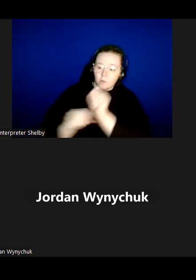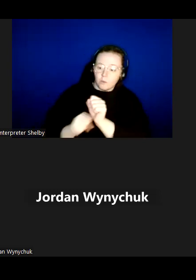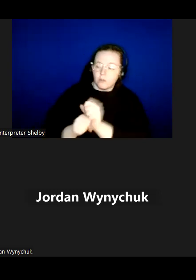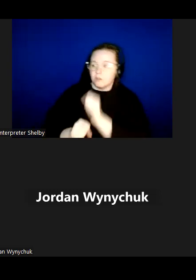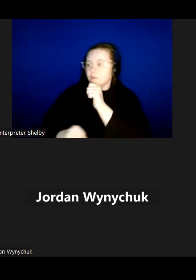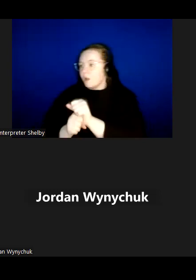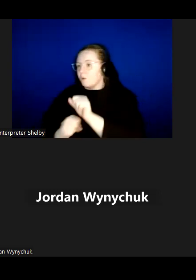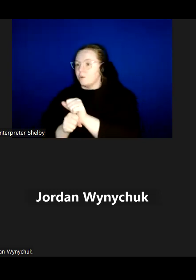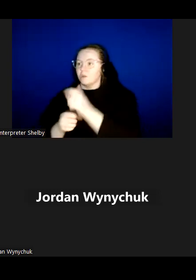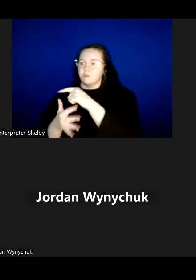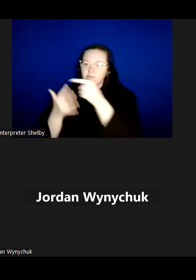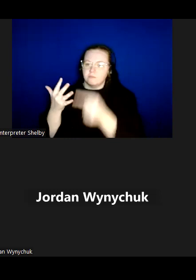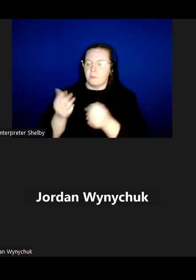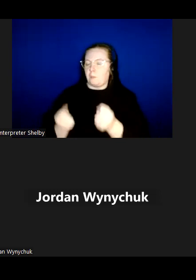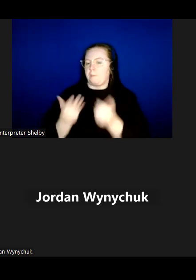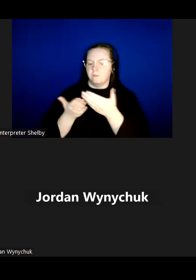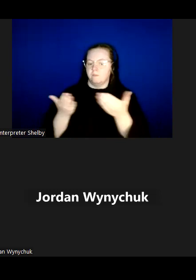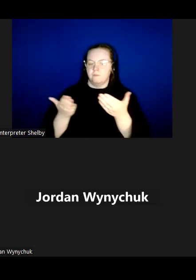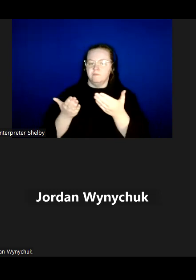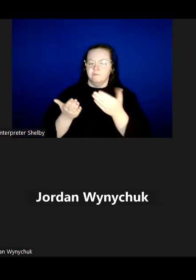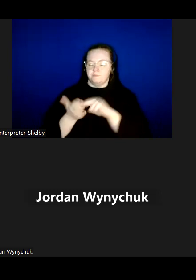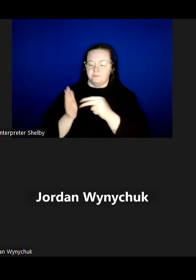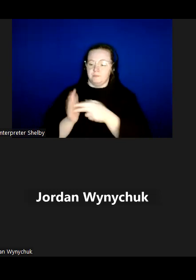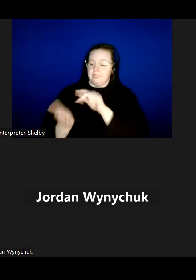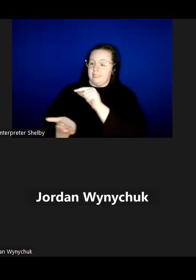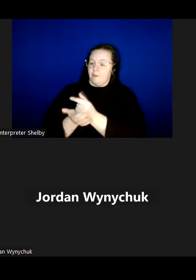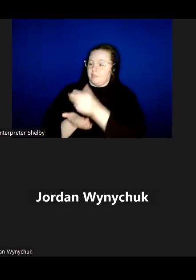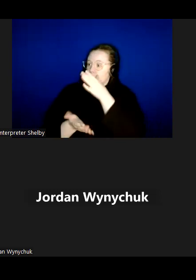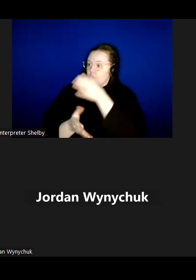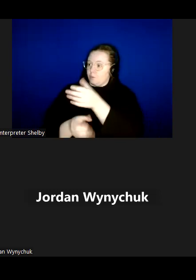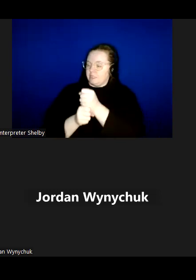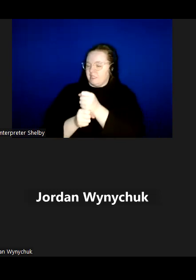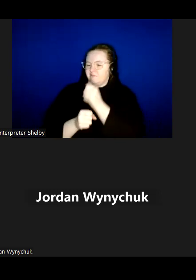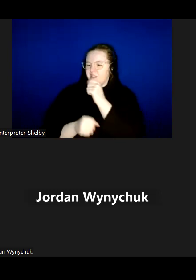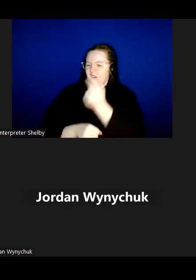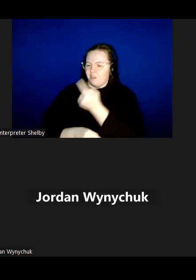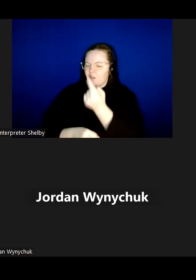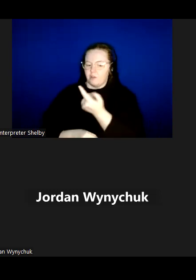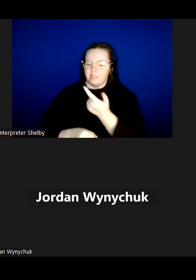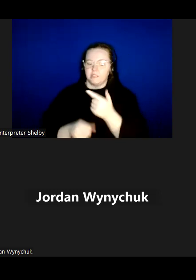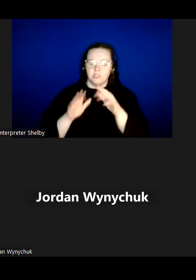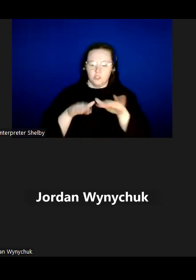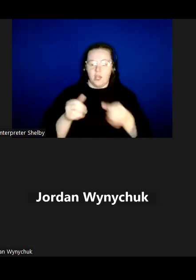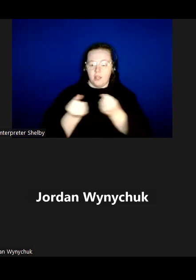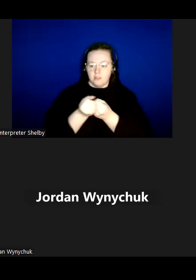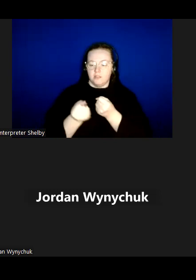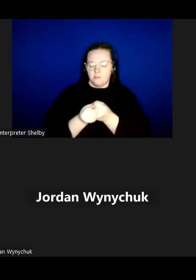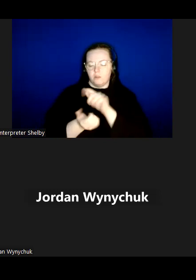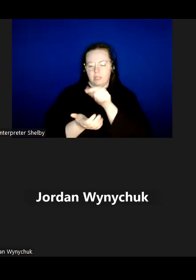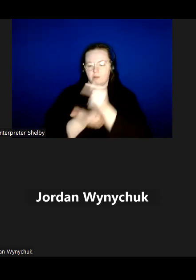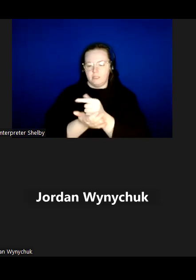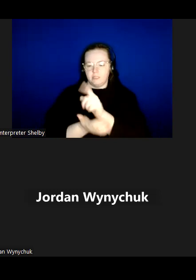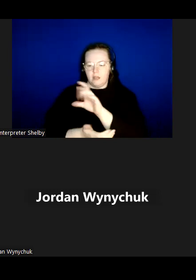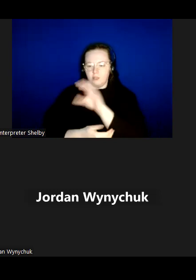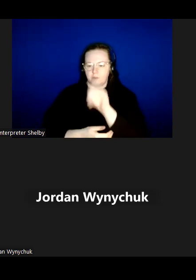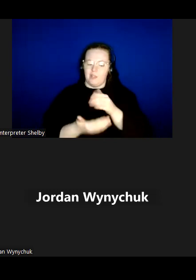for spousal support. So spousal support is never a guaranteed. Child support is always guaranteed, is the right of